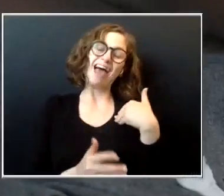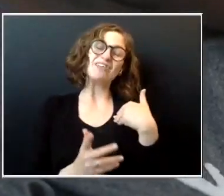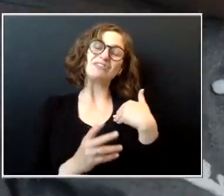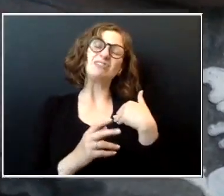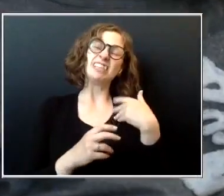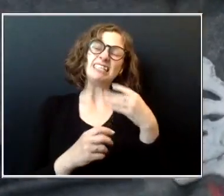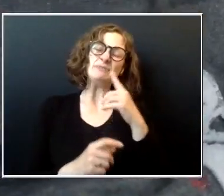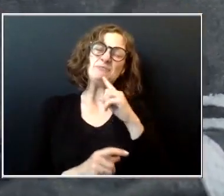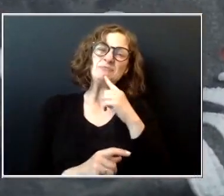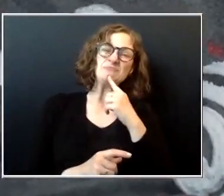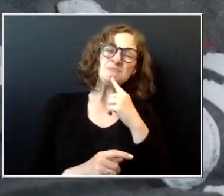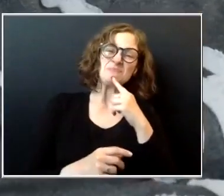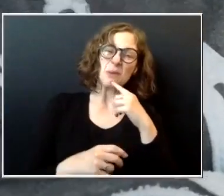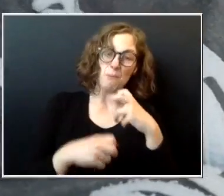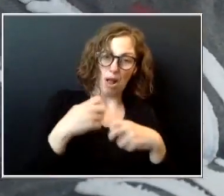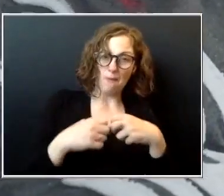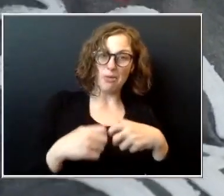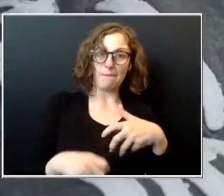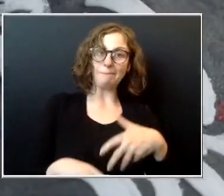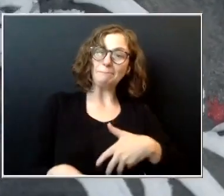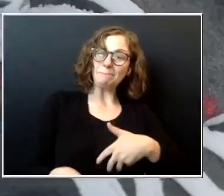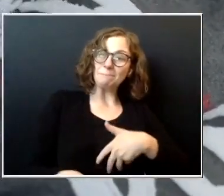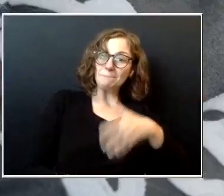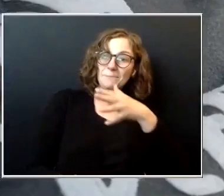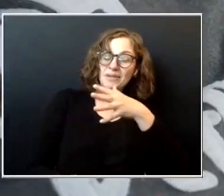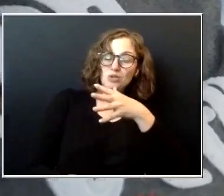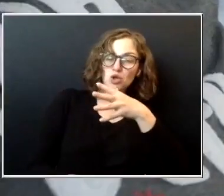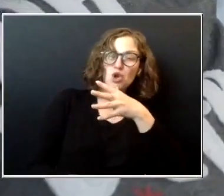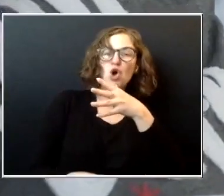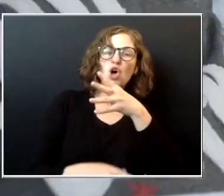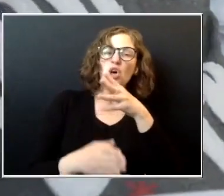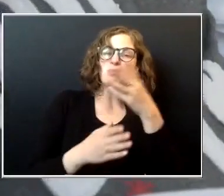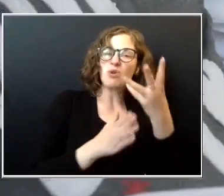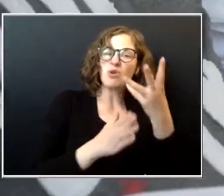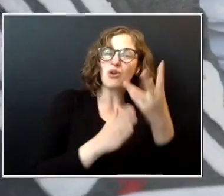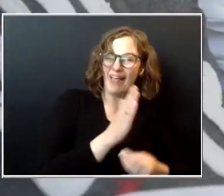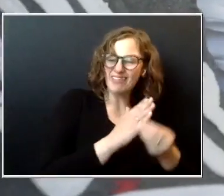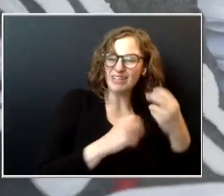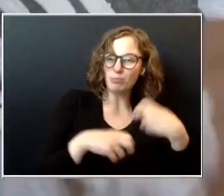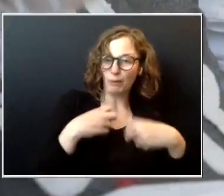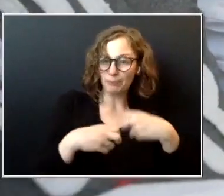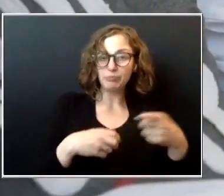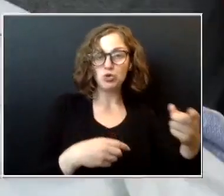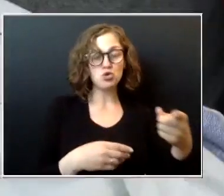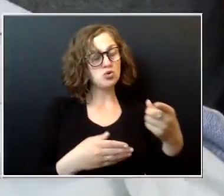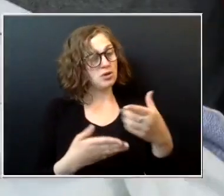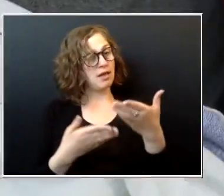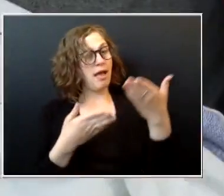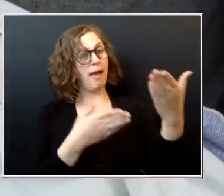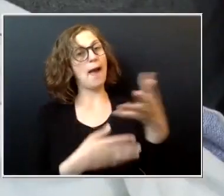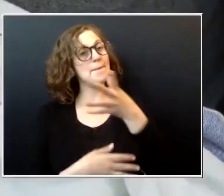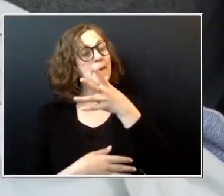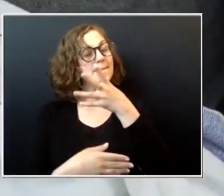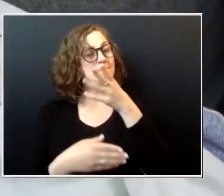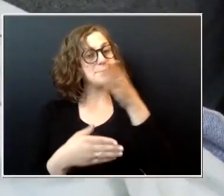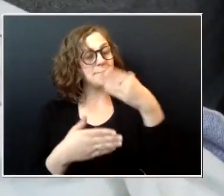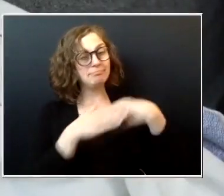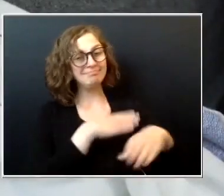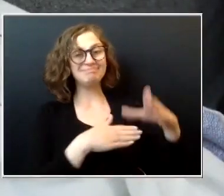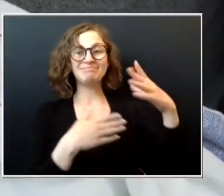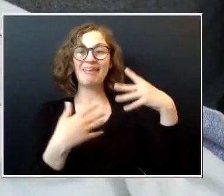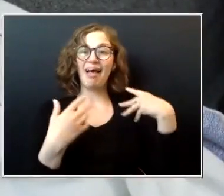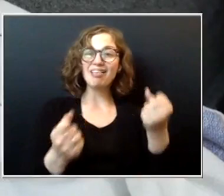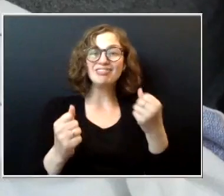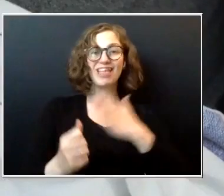a part of a team devoted to helping moms deliver healthy, happy babies, but overall, maternal mortality statistics in America are trending in